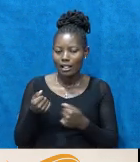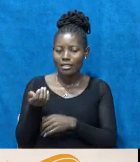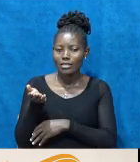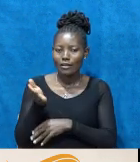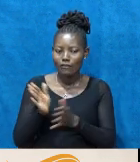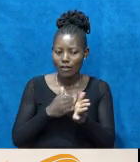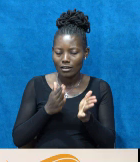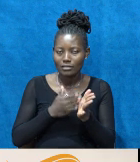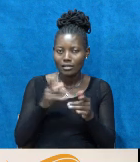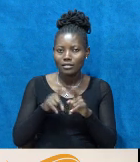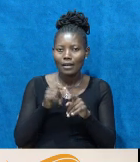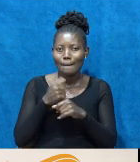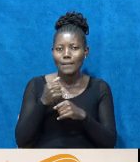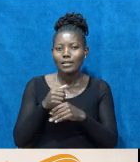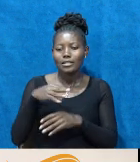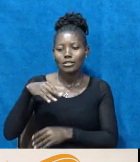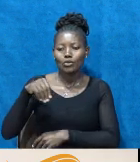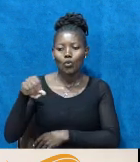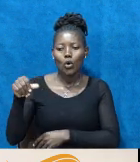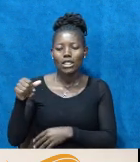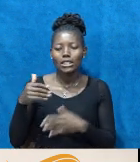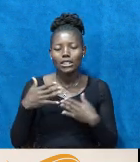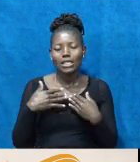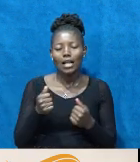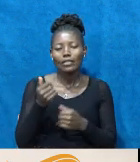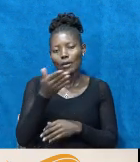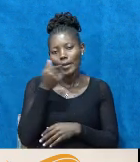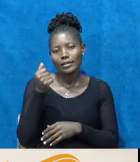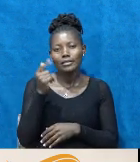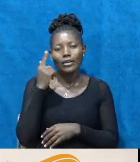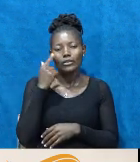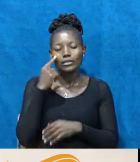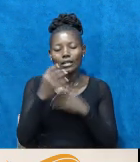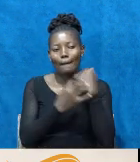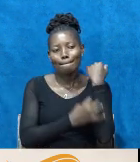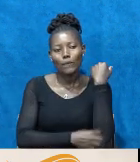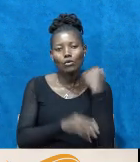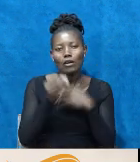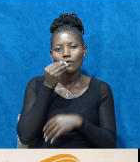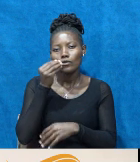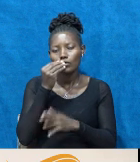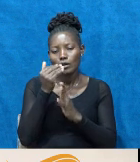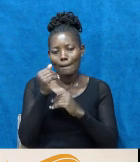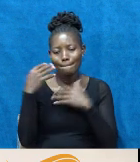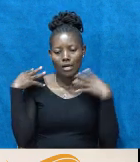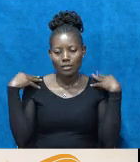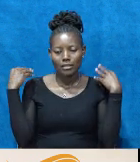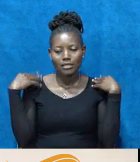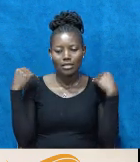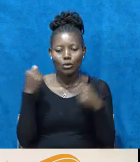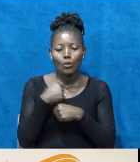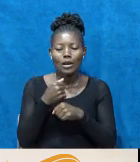will accelerate recovery, making it faster, making it even quality recovery. Well, you'll find that